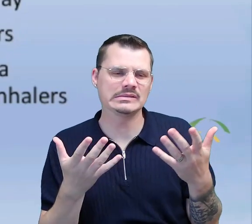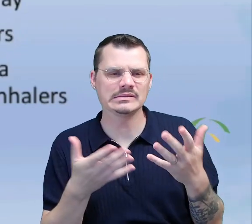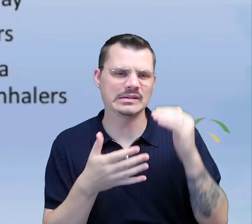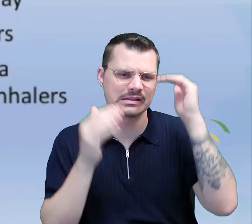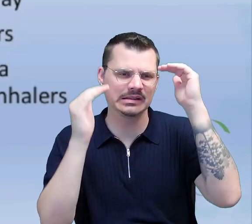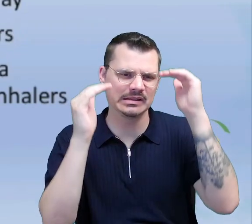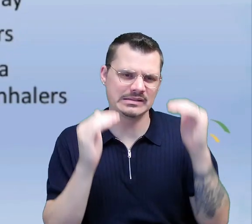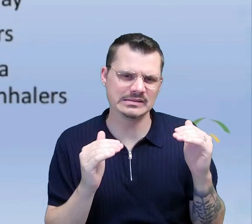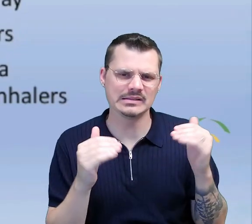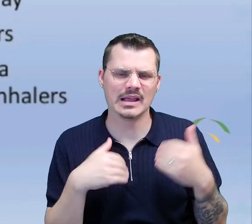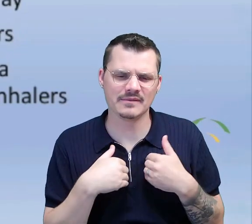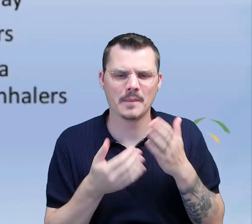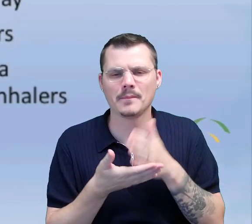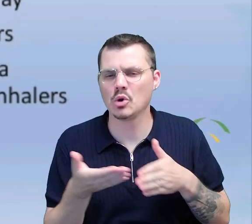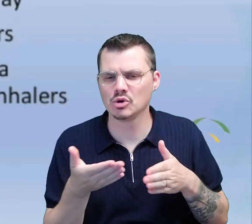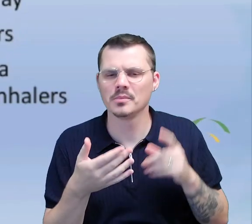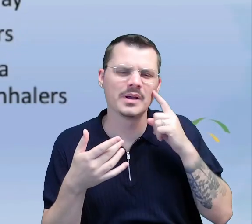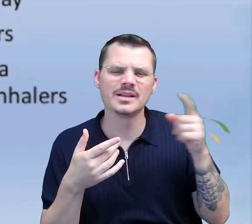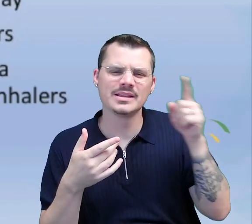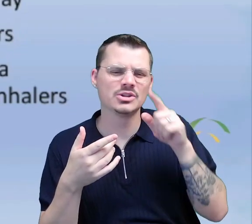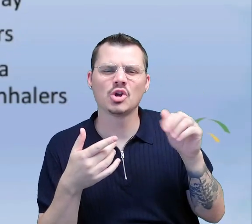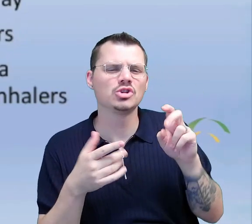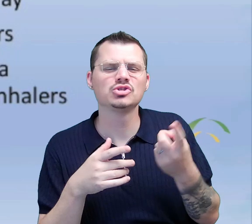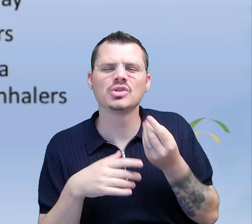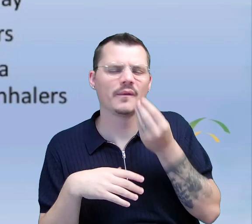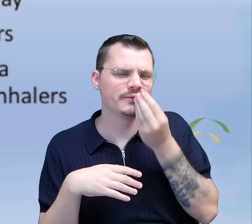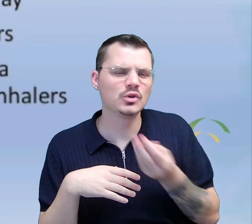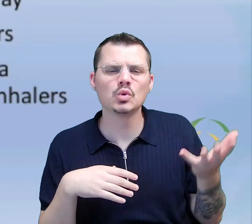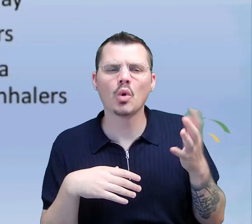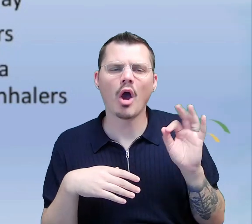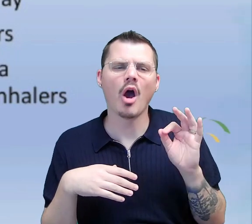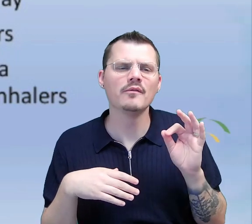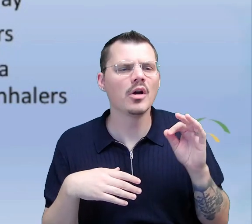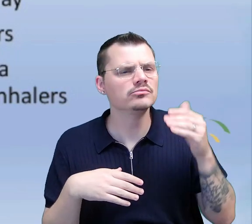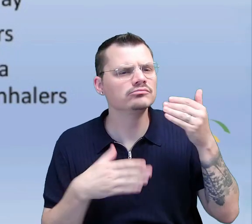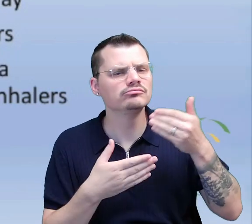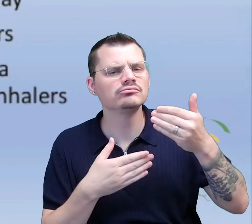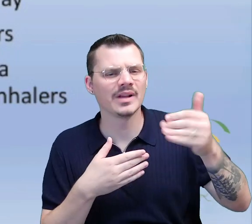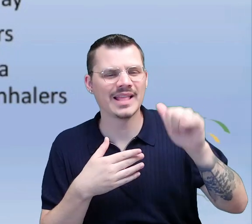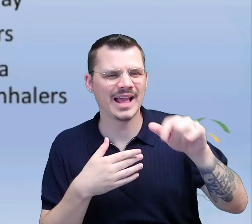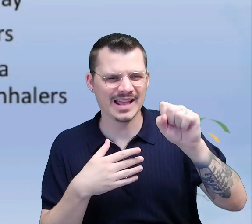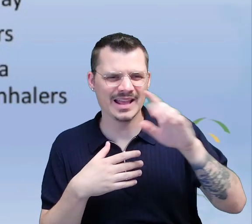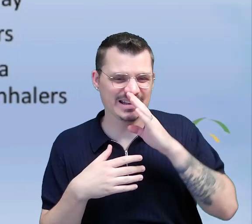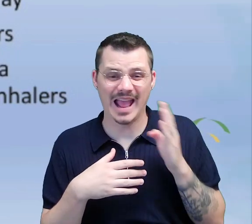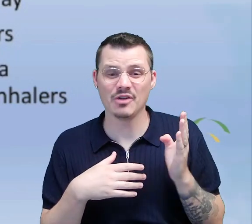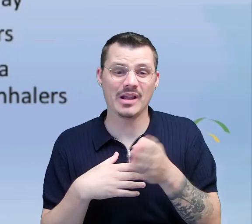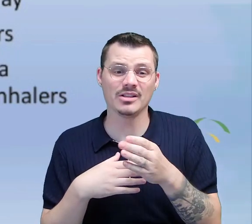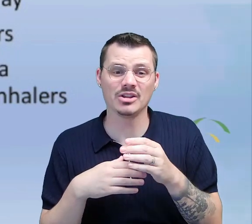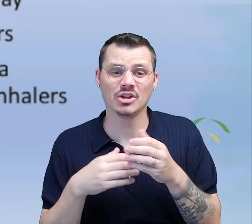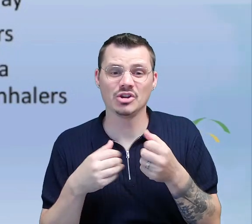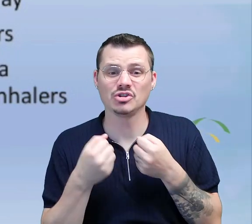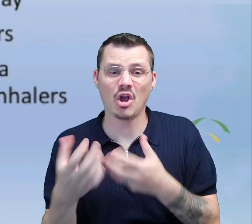a partial list, and these are just a few of the frequent flyers that can directly